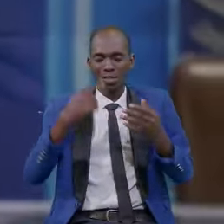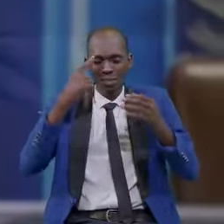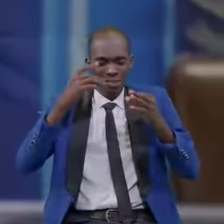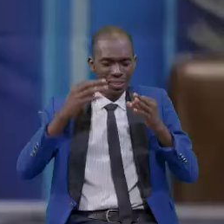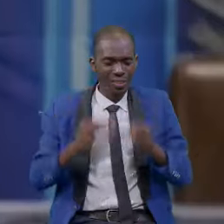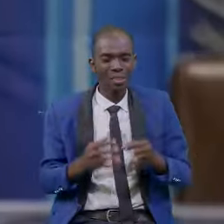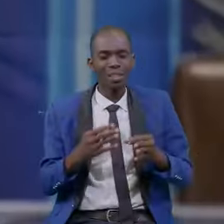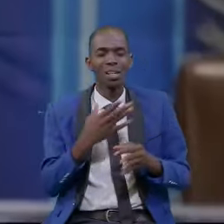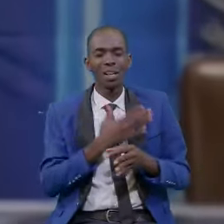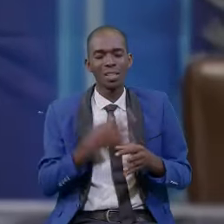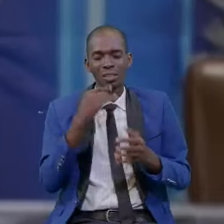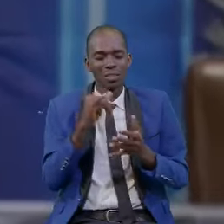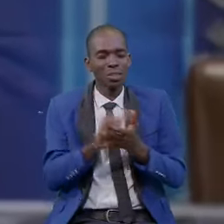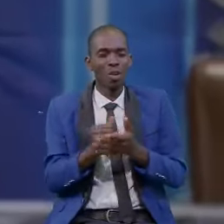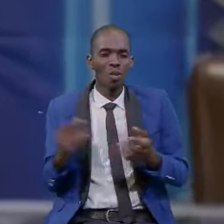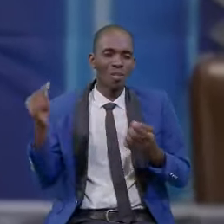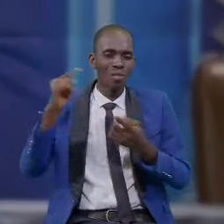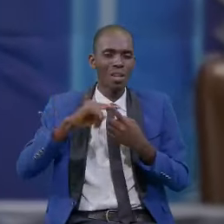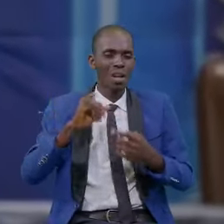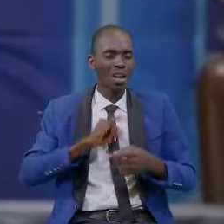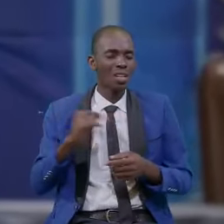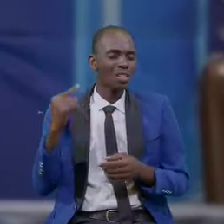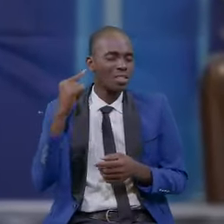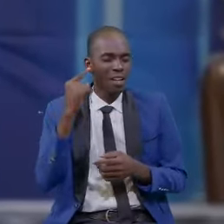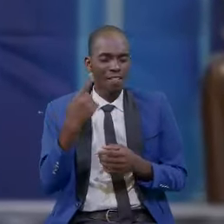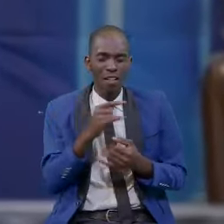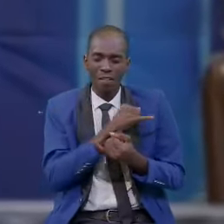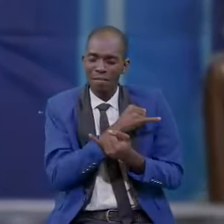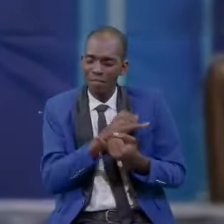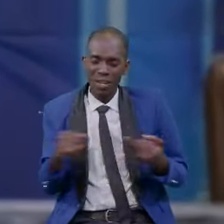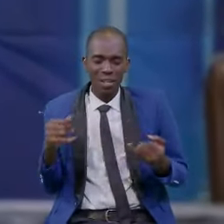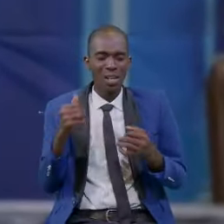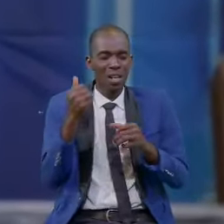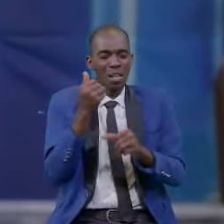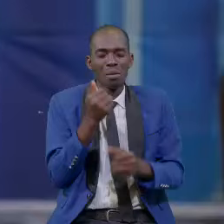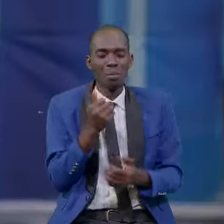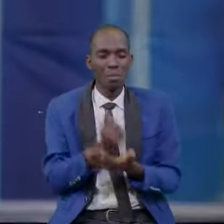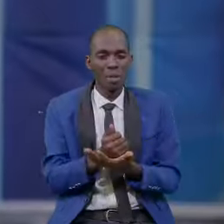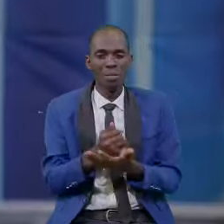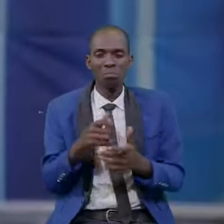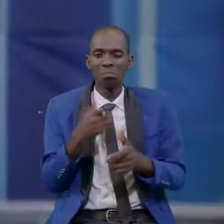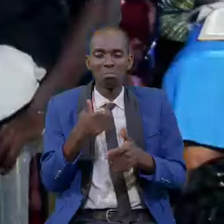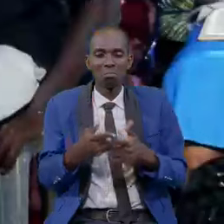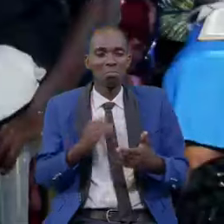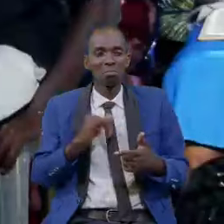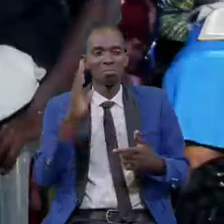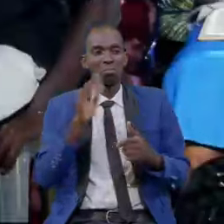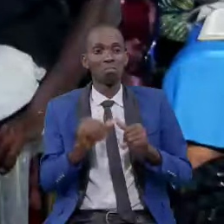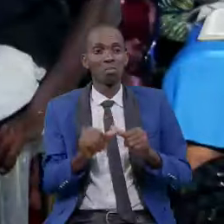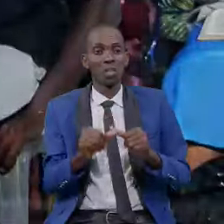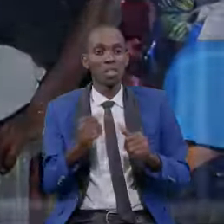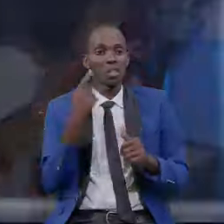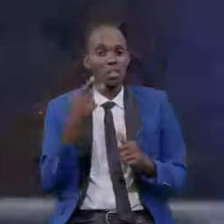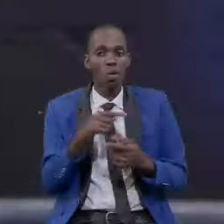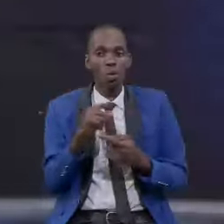final amen, I'm healed. And it will be unto you according to your faith. when we finish and